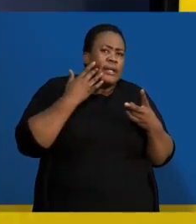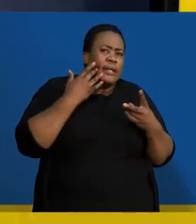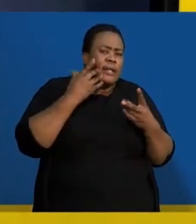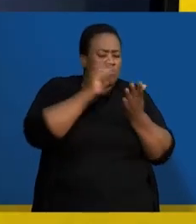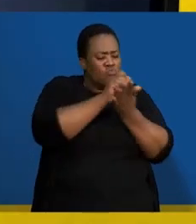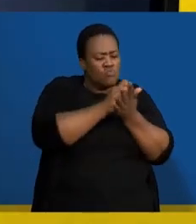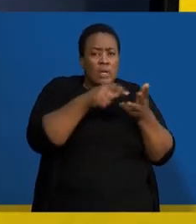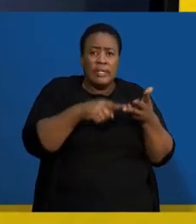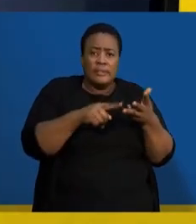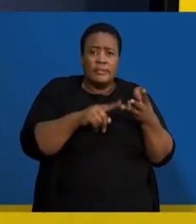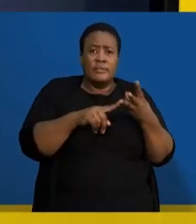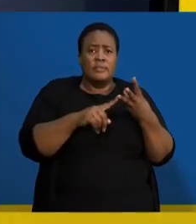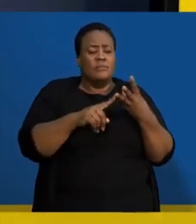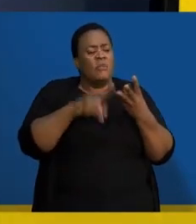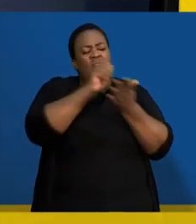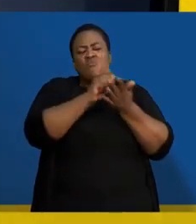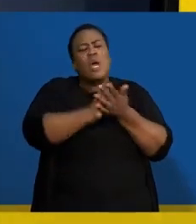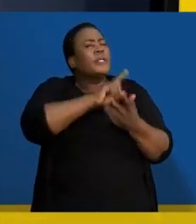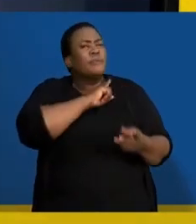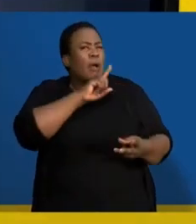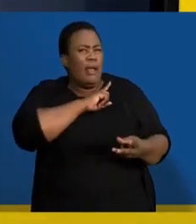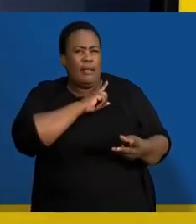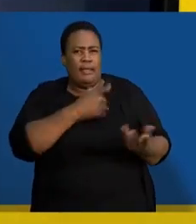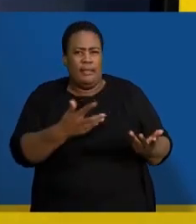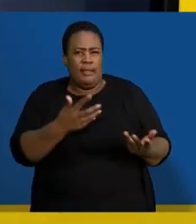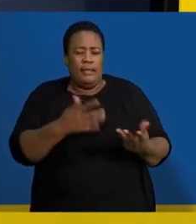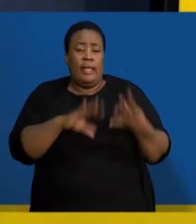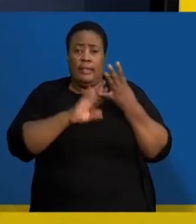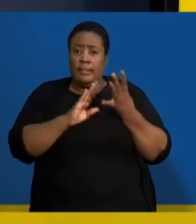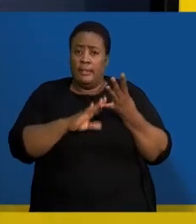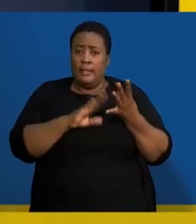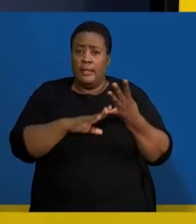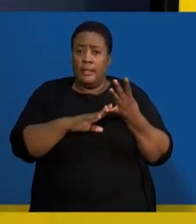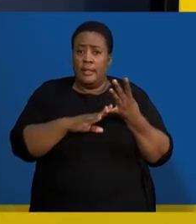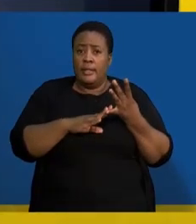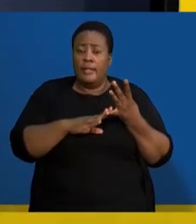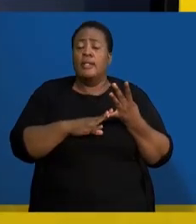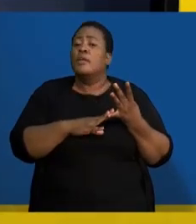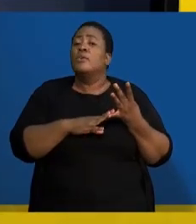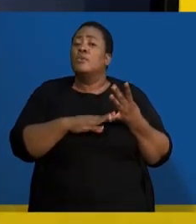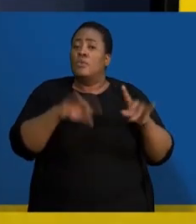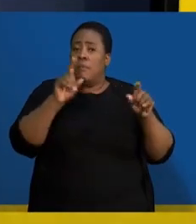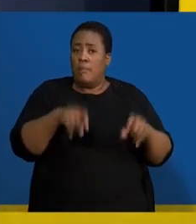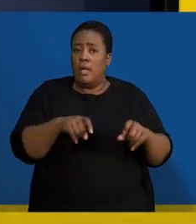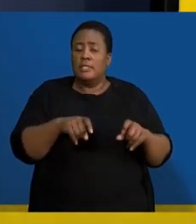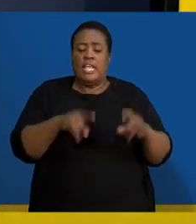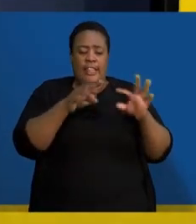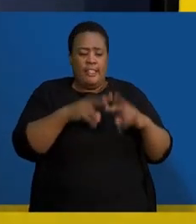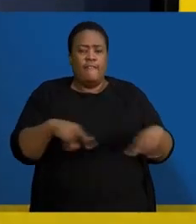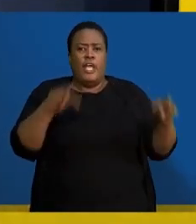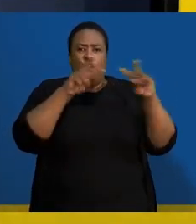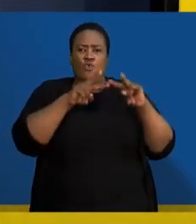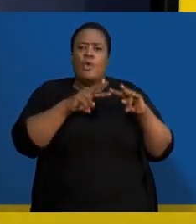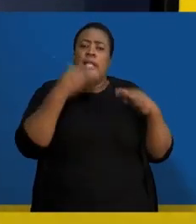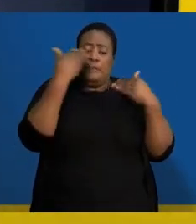important. What was the purpose of writing the source? And then you cannot leave out the value and